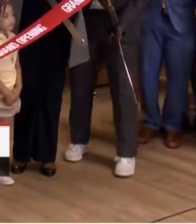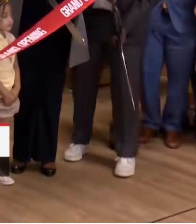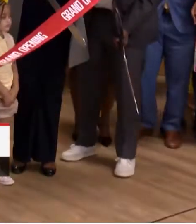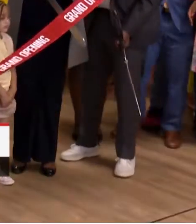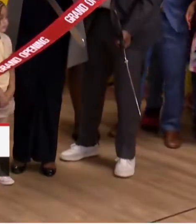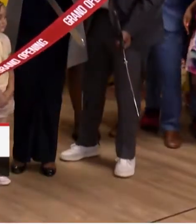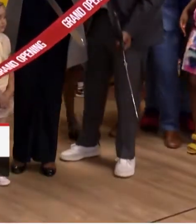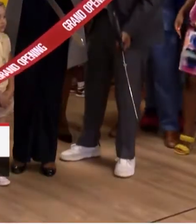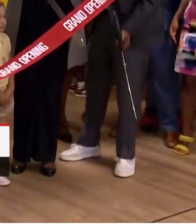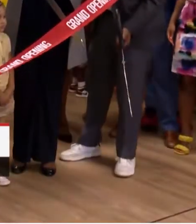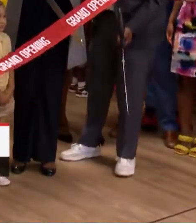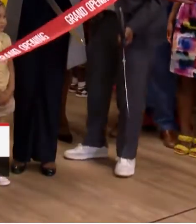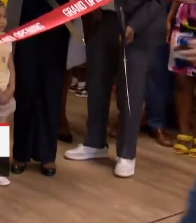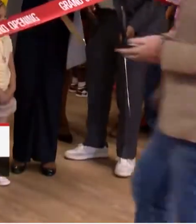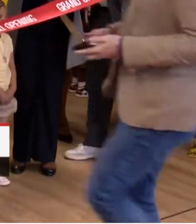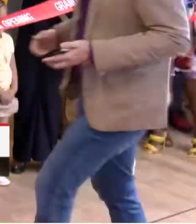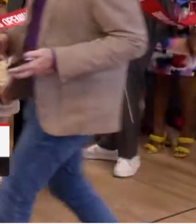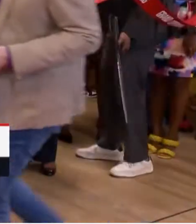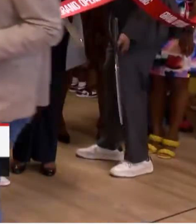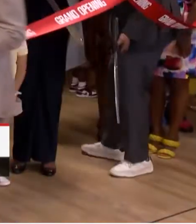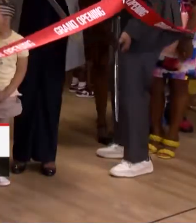Yes. I'm good.